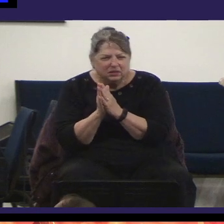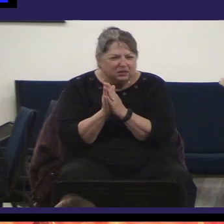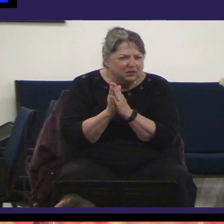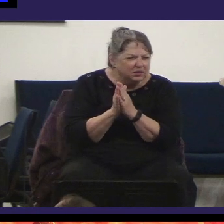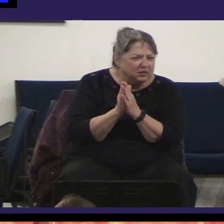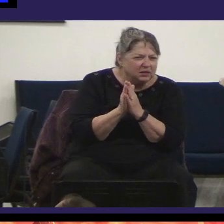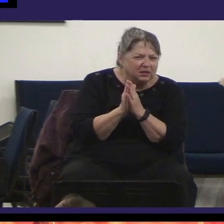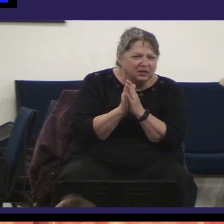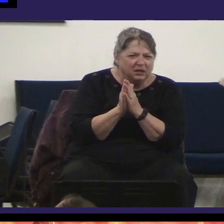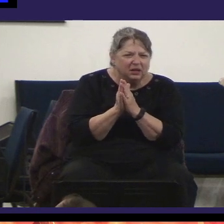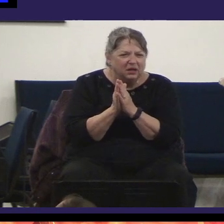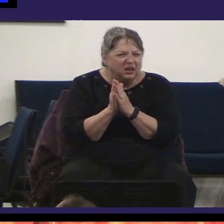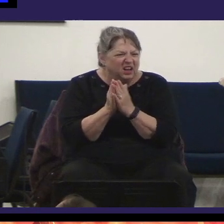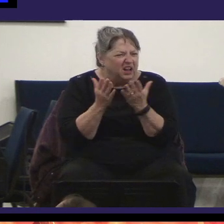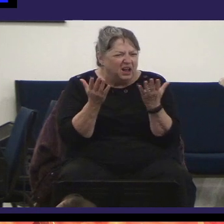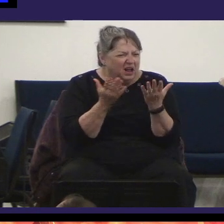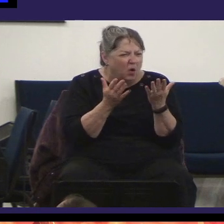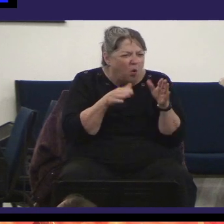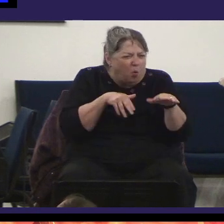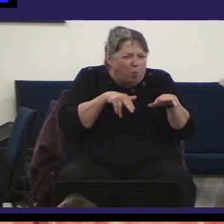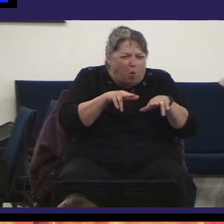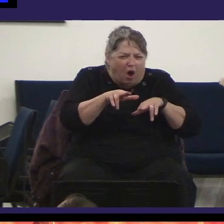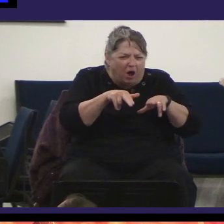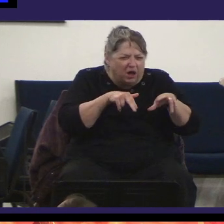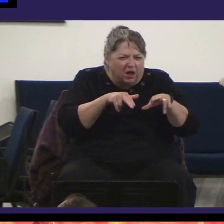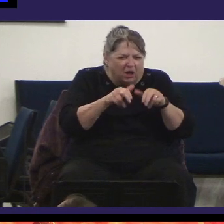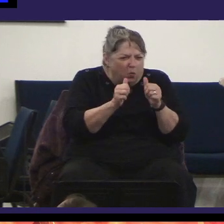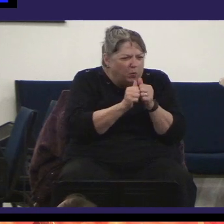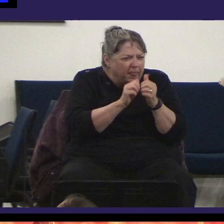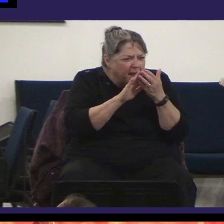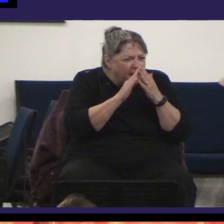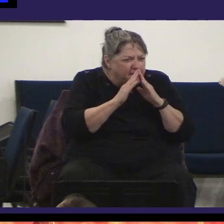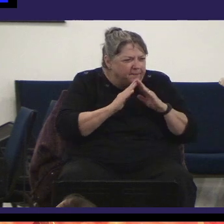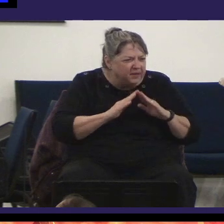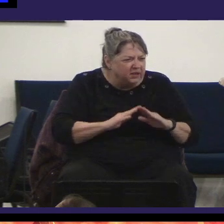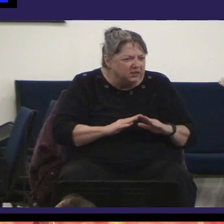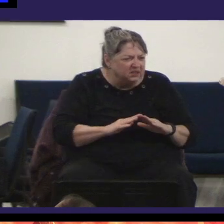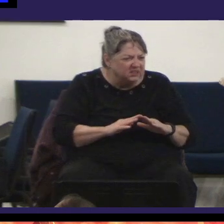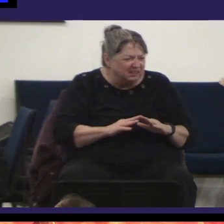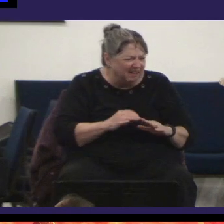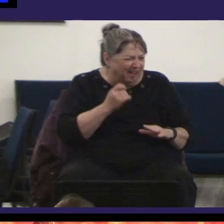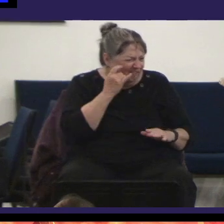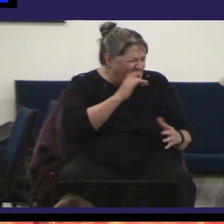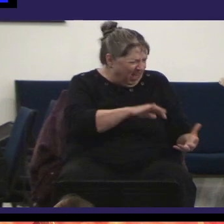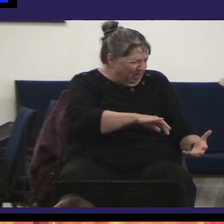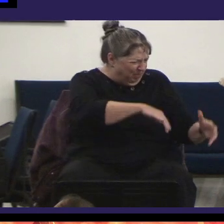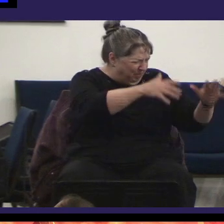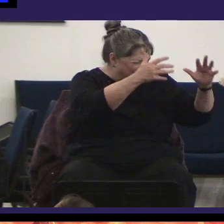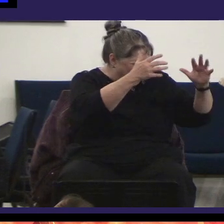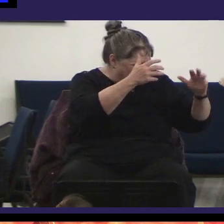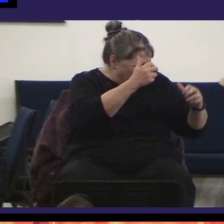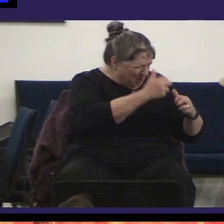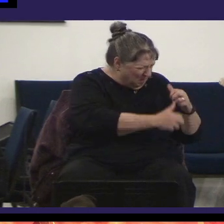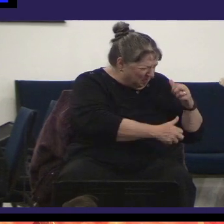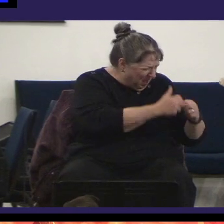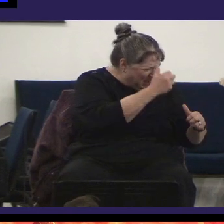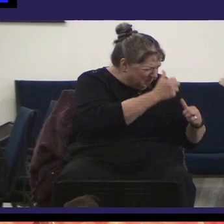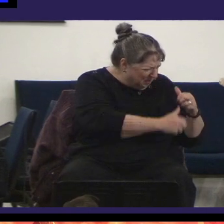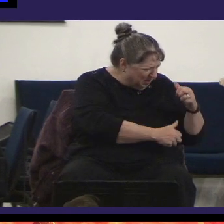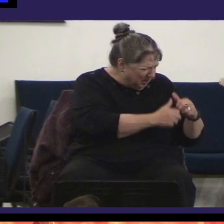If it's something about walking in peace, where there is chaos, where there is friction, where there is anger, where